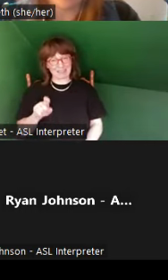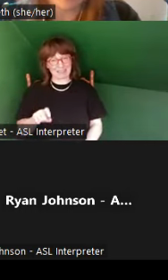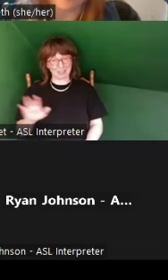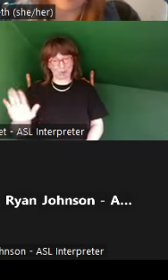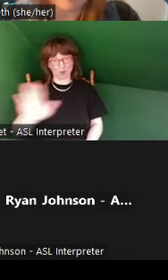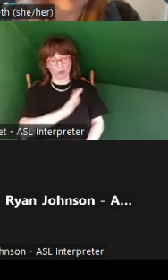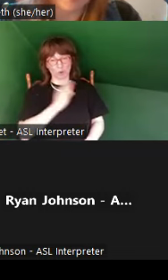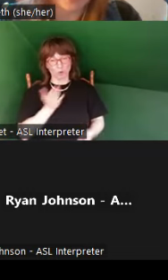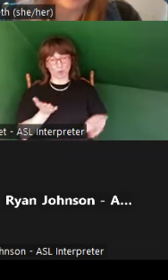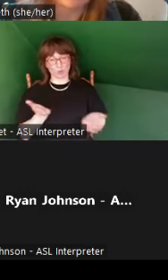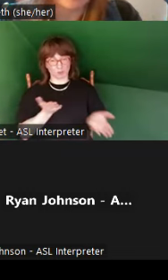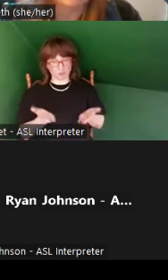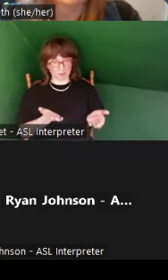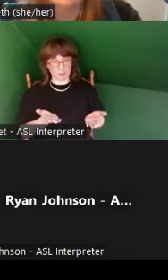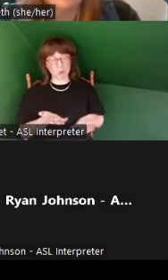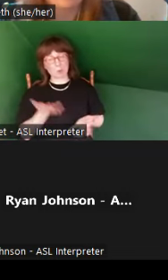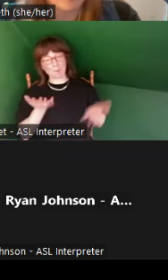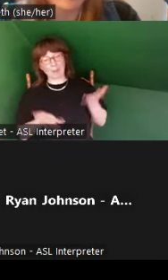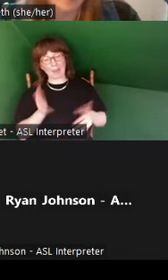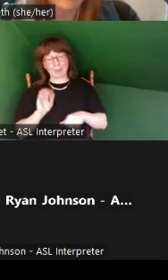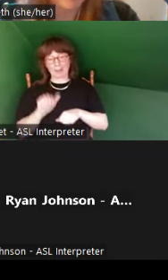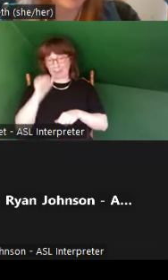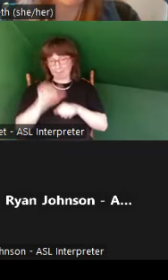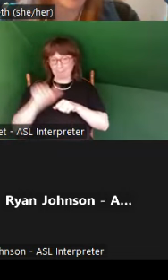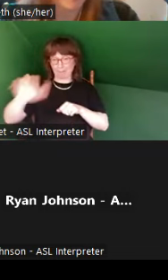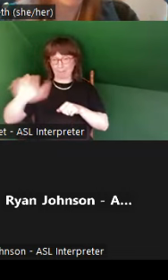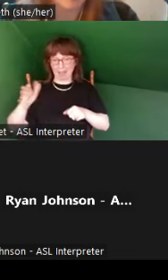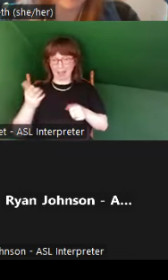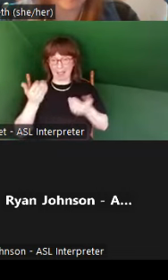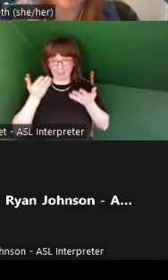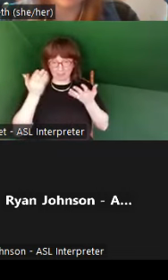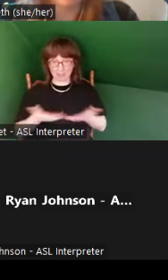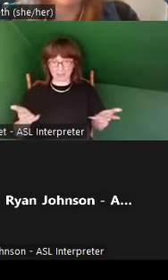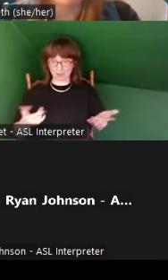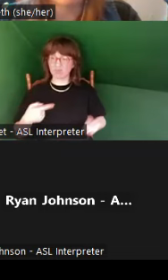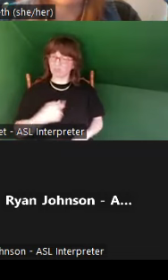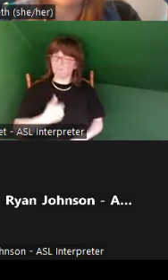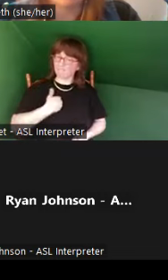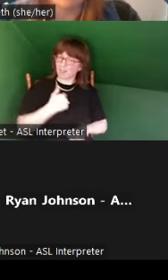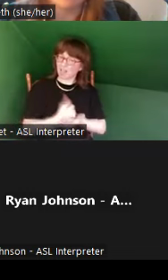to send out some information to them to know that help is available and they can contact you.